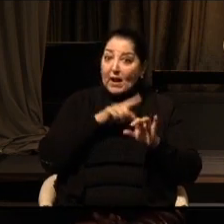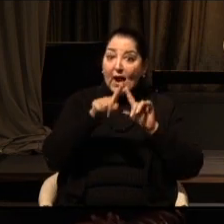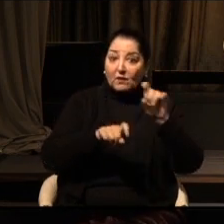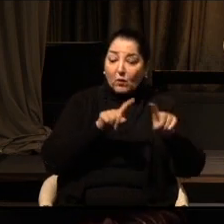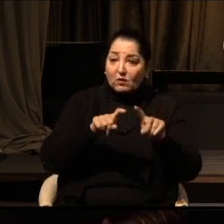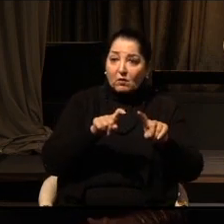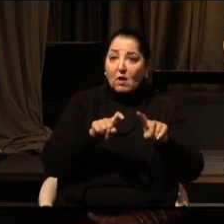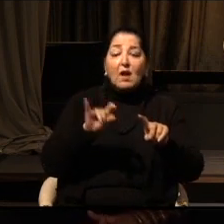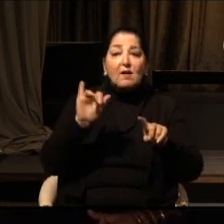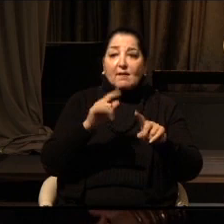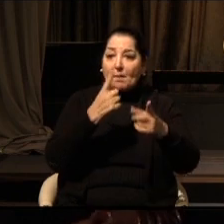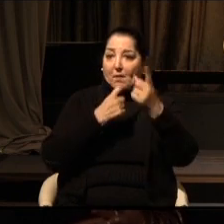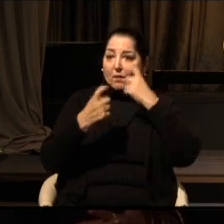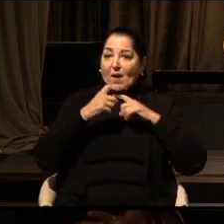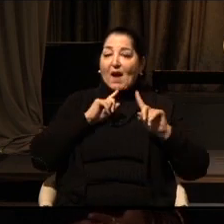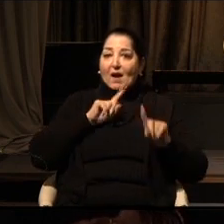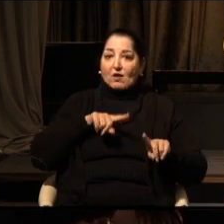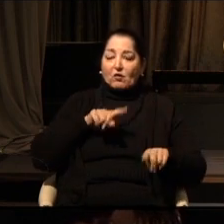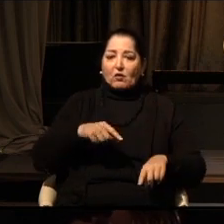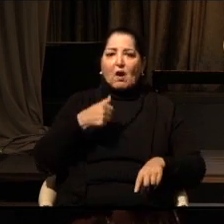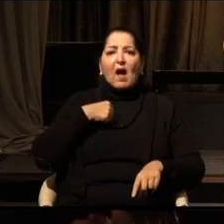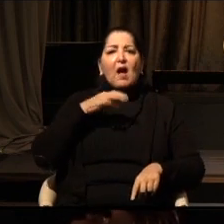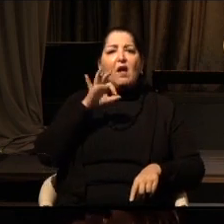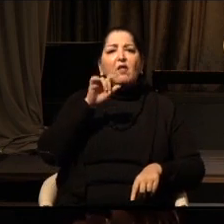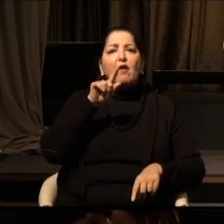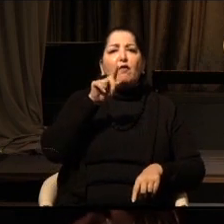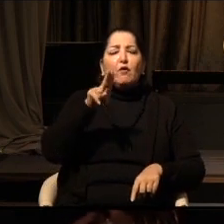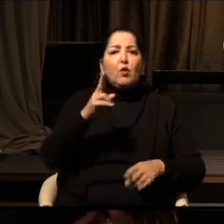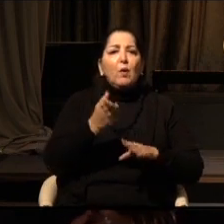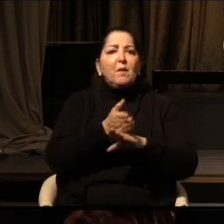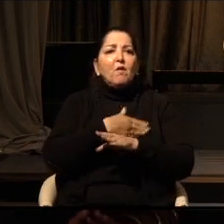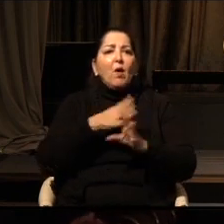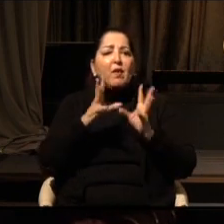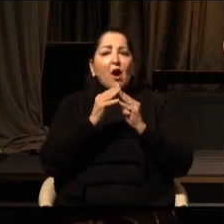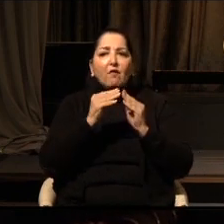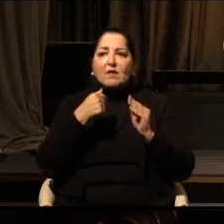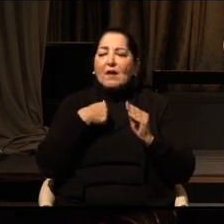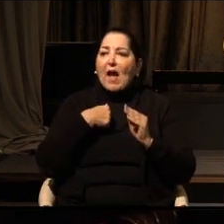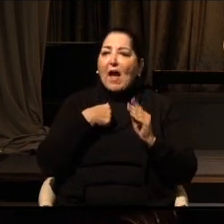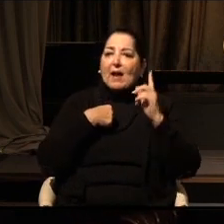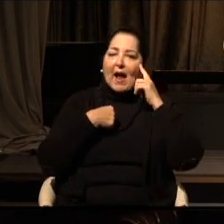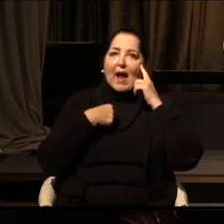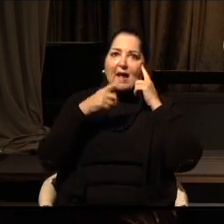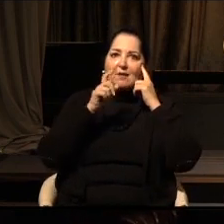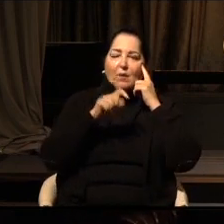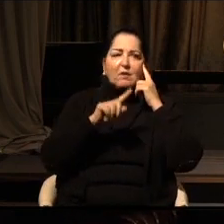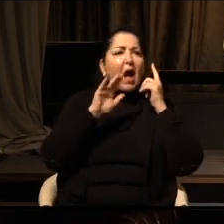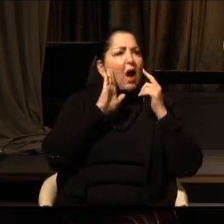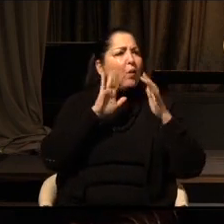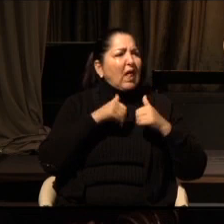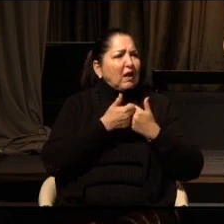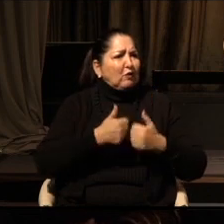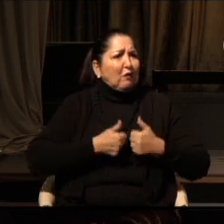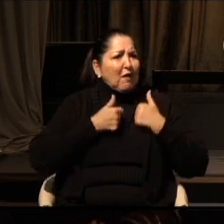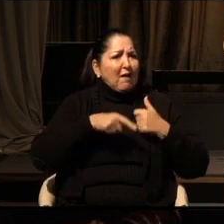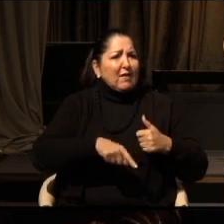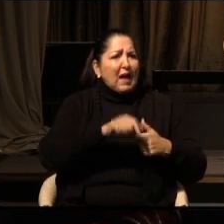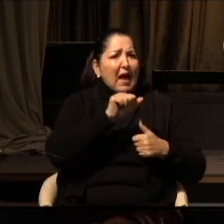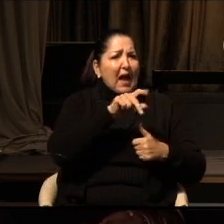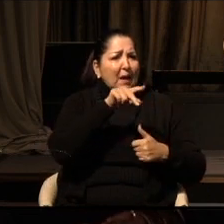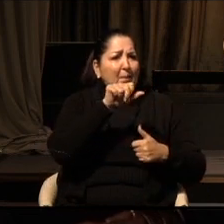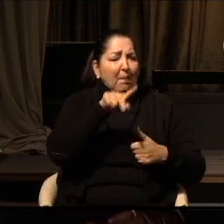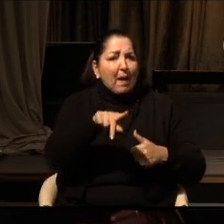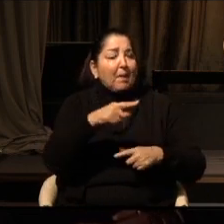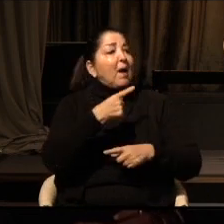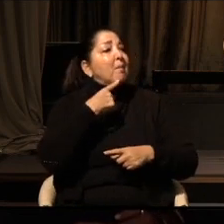flu before the conference and I made the mistaken question of how will I survive APAP? My 12-year-old reminded me, a better question, Dad, is